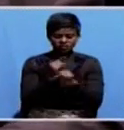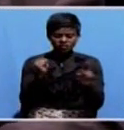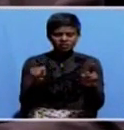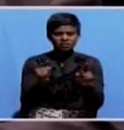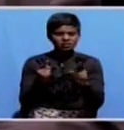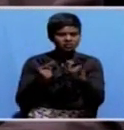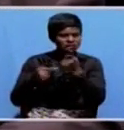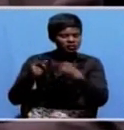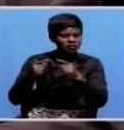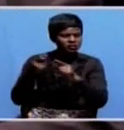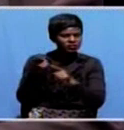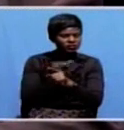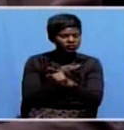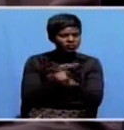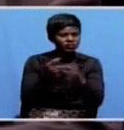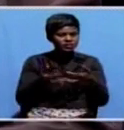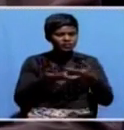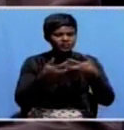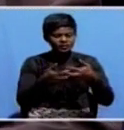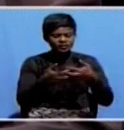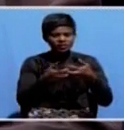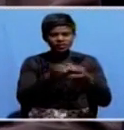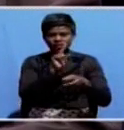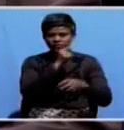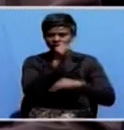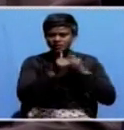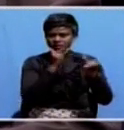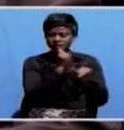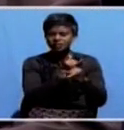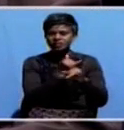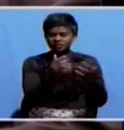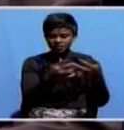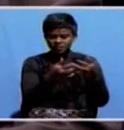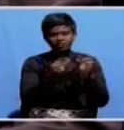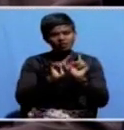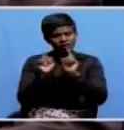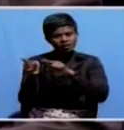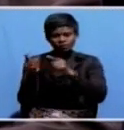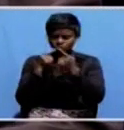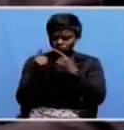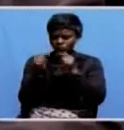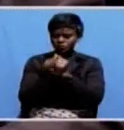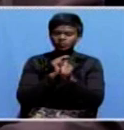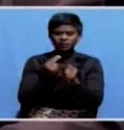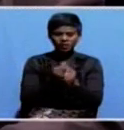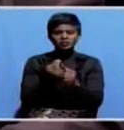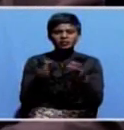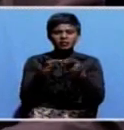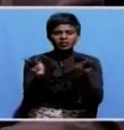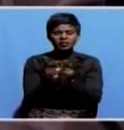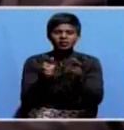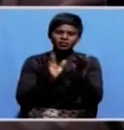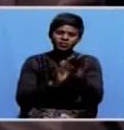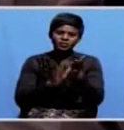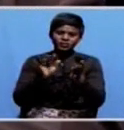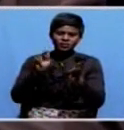from engineering, the first engineer, coming to talk to us. And you begin to see